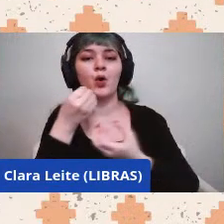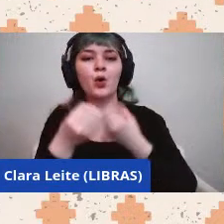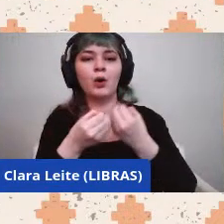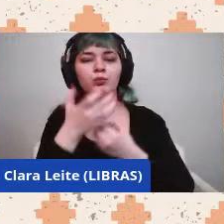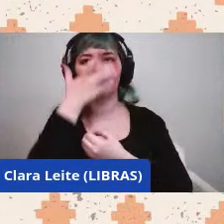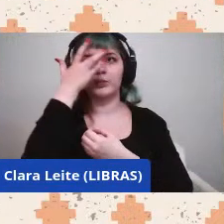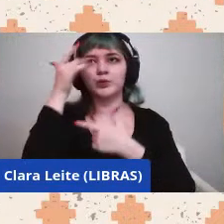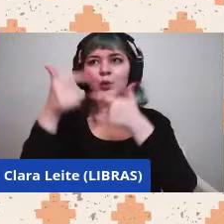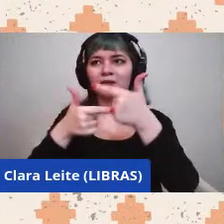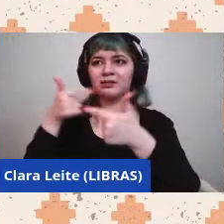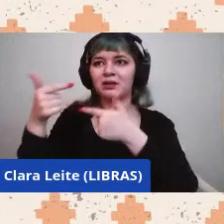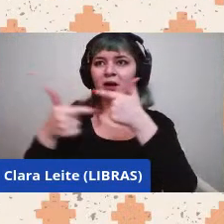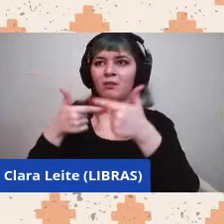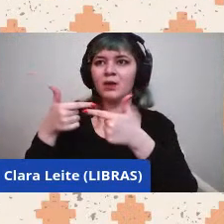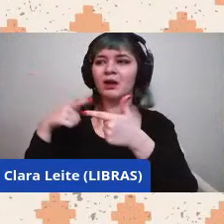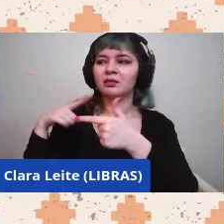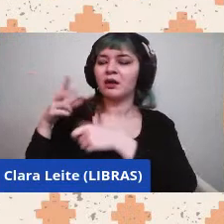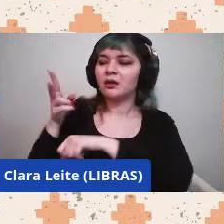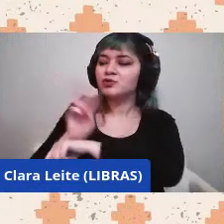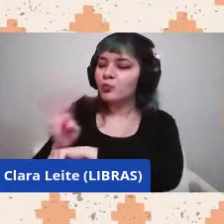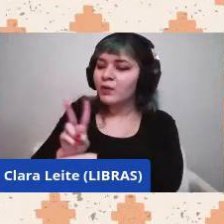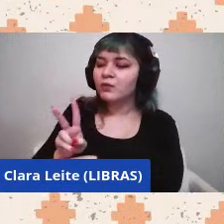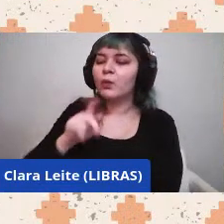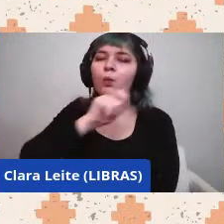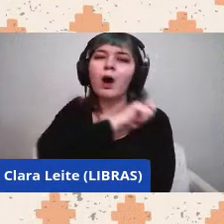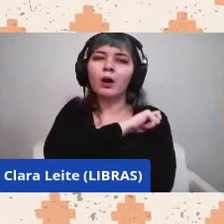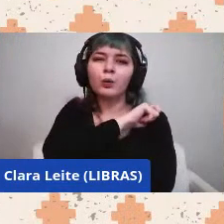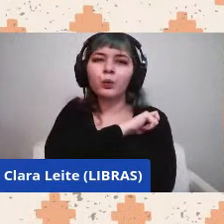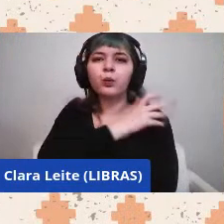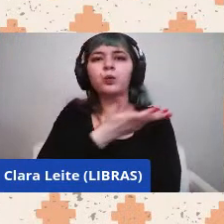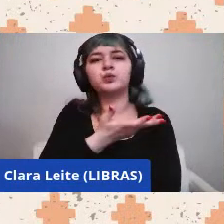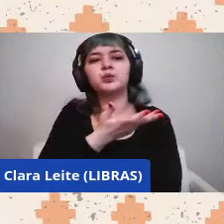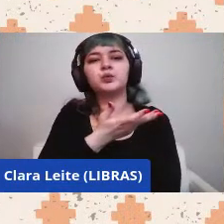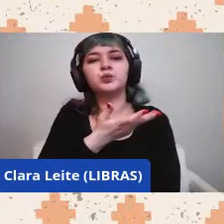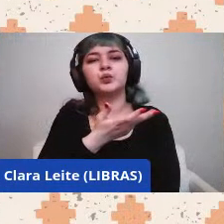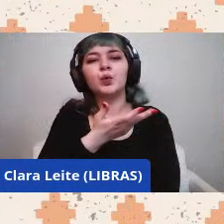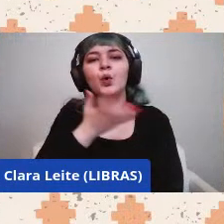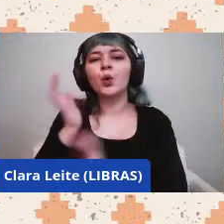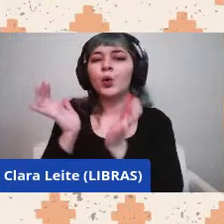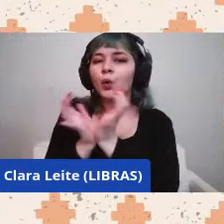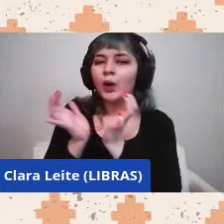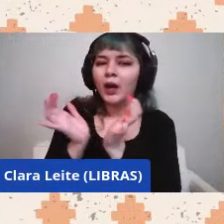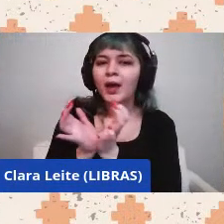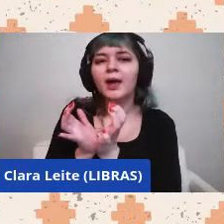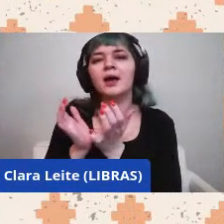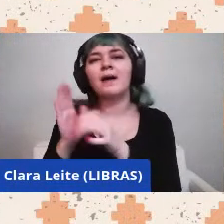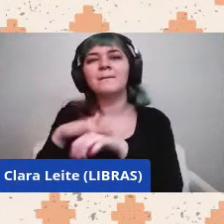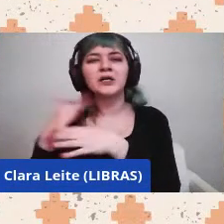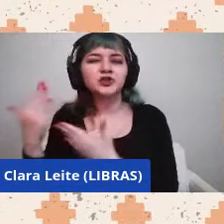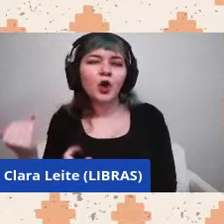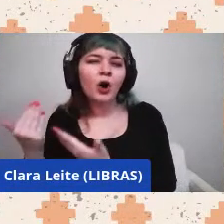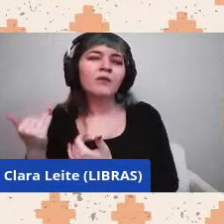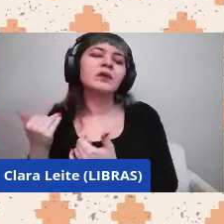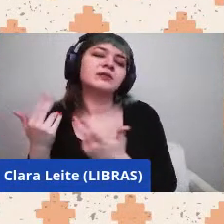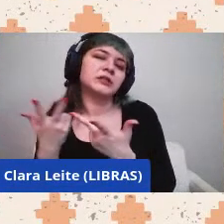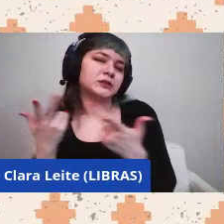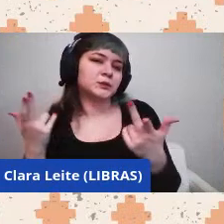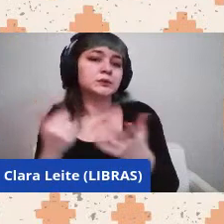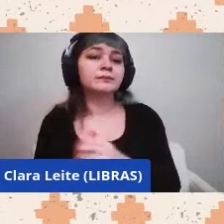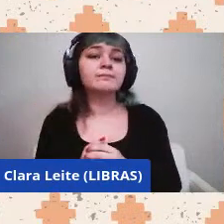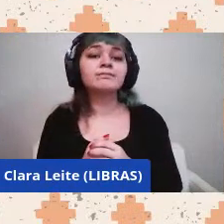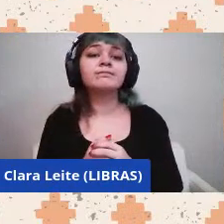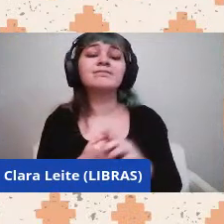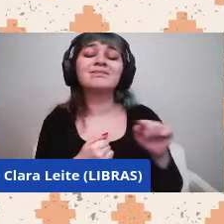with supervisees, students, more junior colleagues, and so forth. In the data